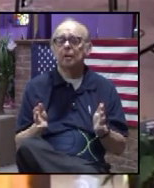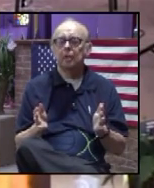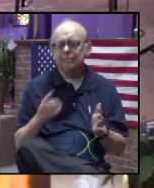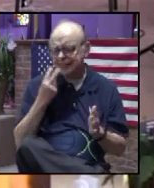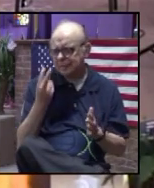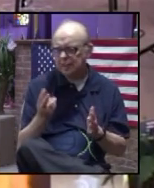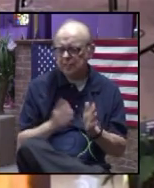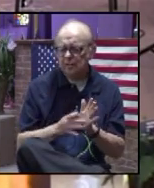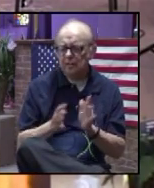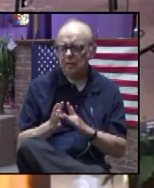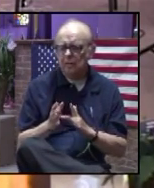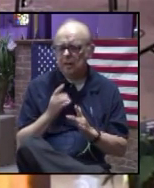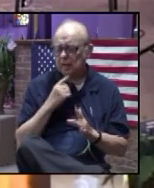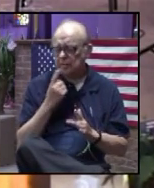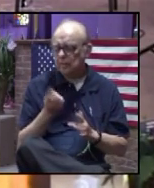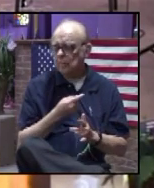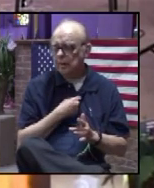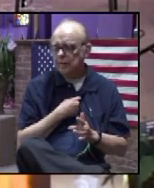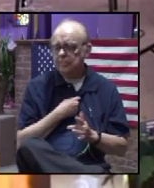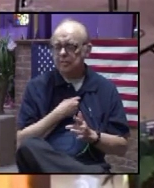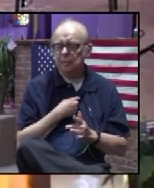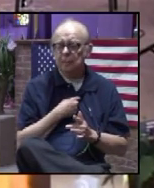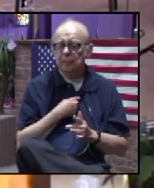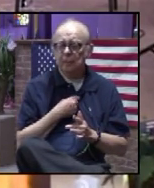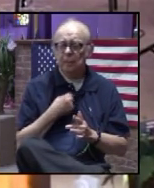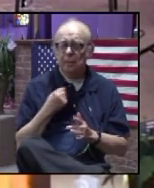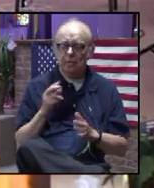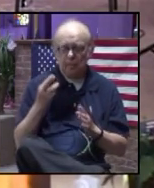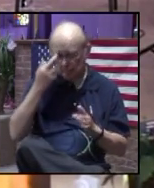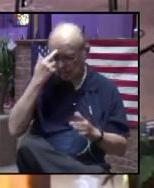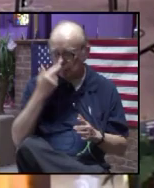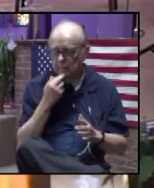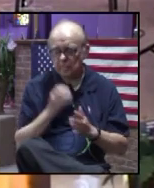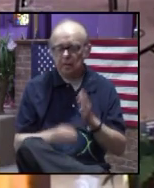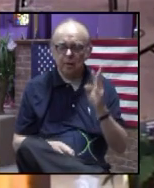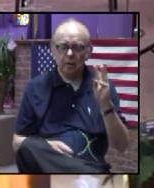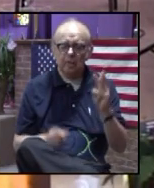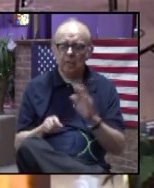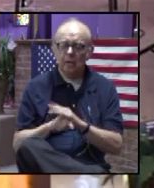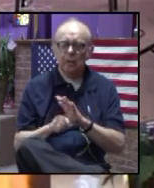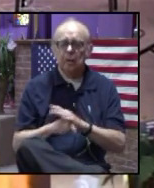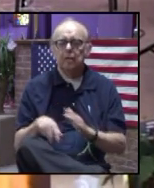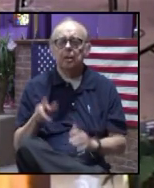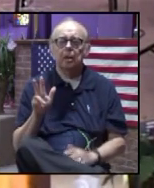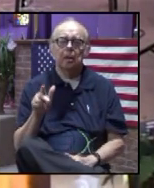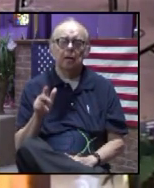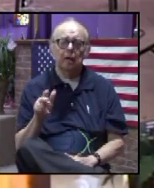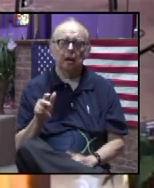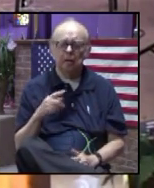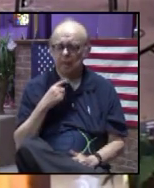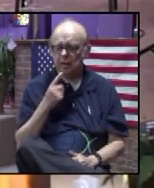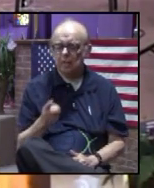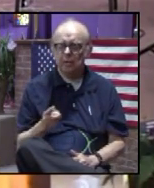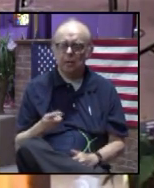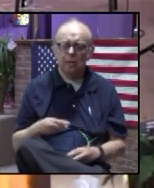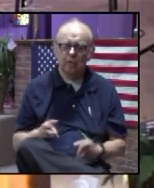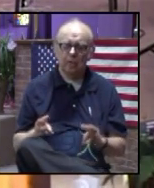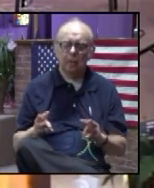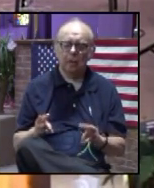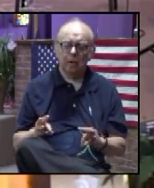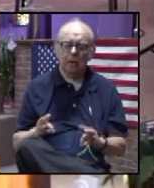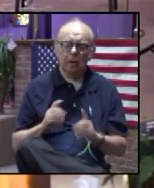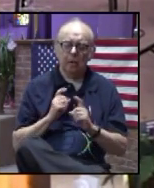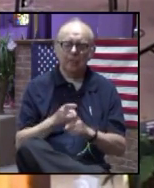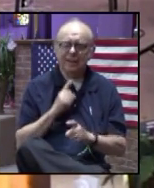You see, Jesus has told us in Romans chapter 6 and verse number 23, he says that the wages of sin